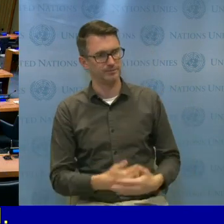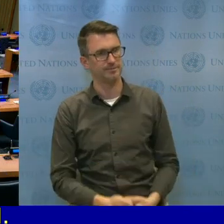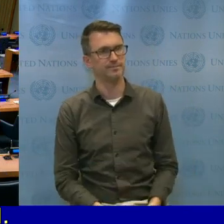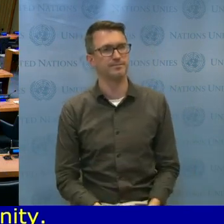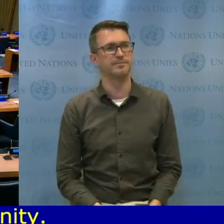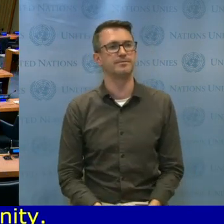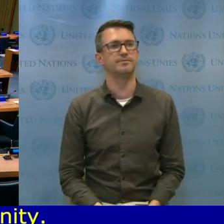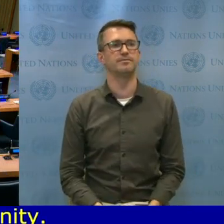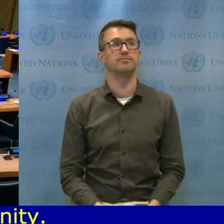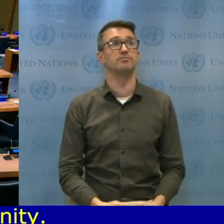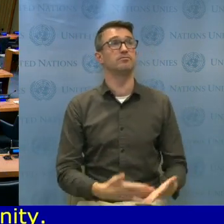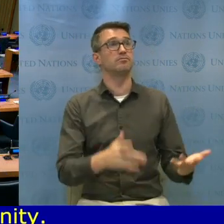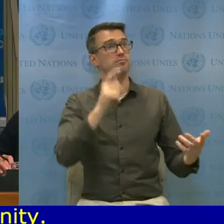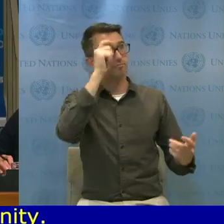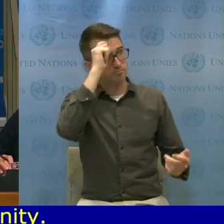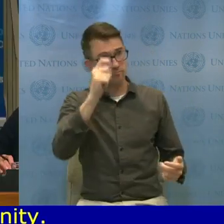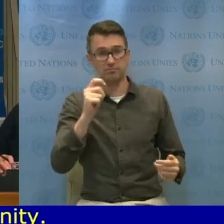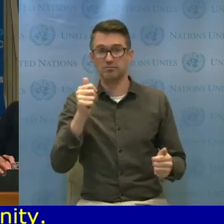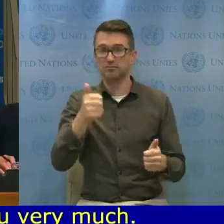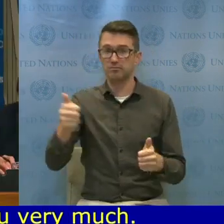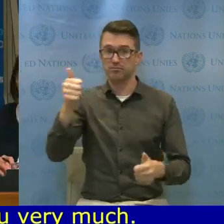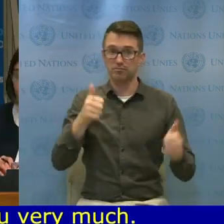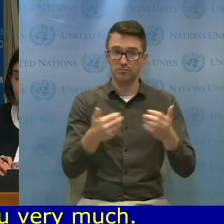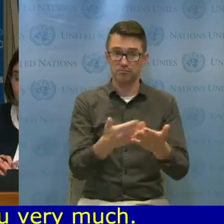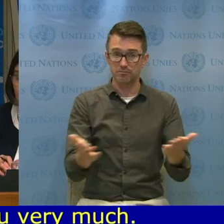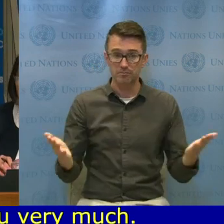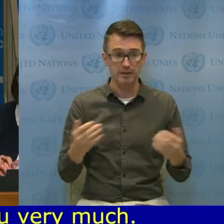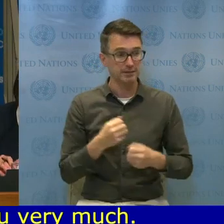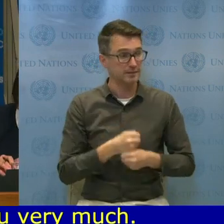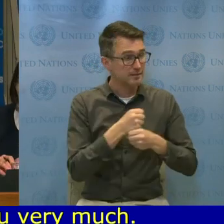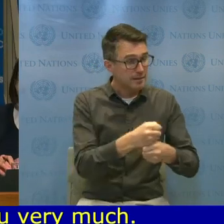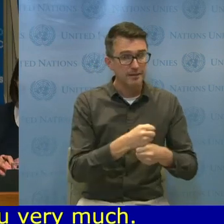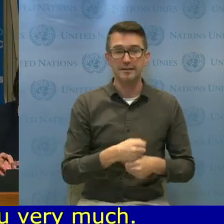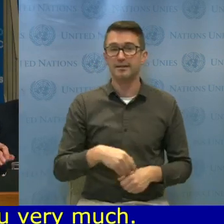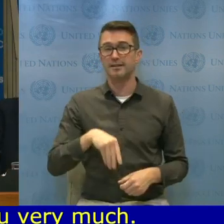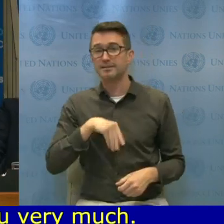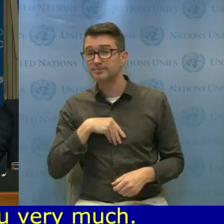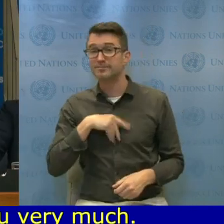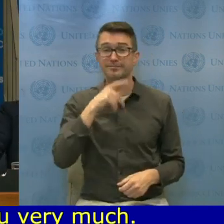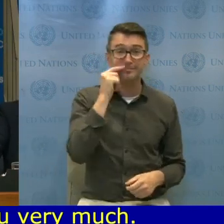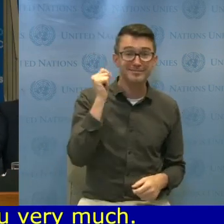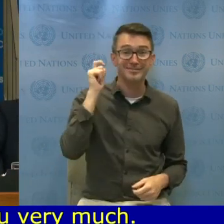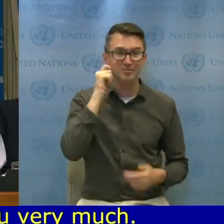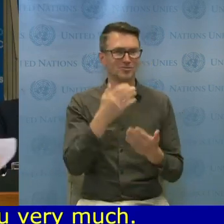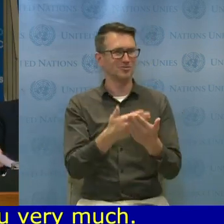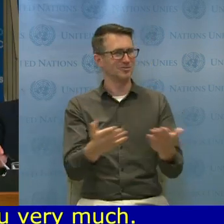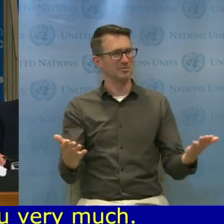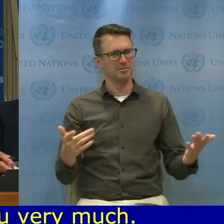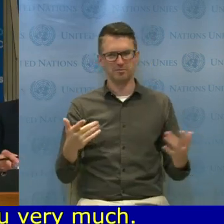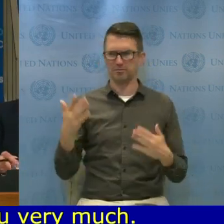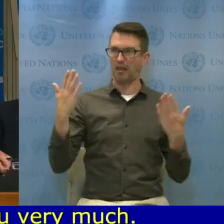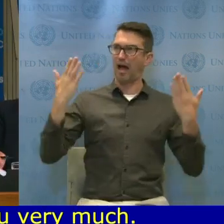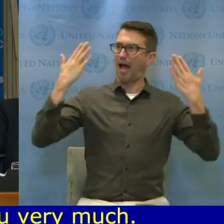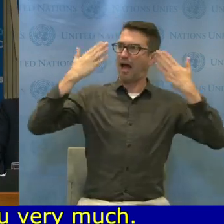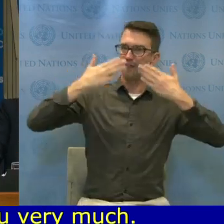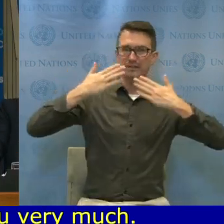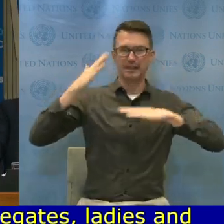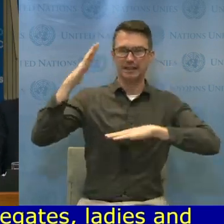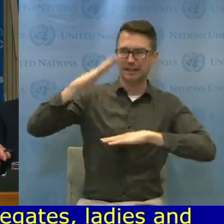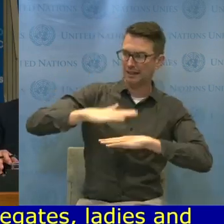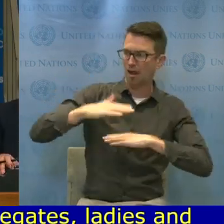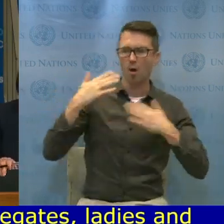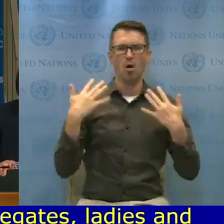ladies and gentlemen, it has been a very strong afternoon for all of us. I think the beauty of this